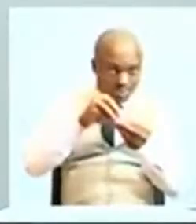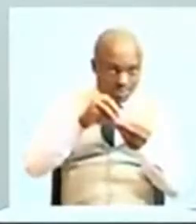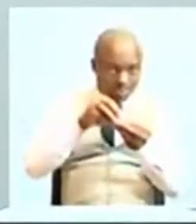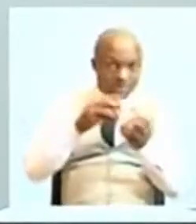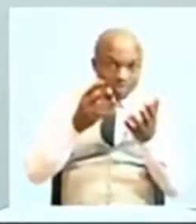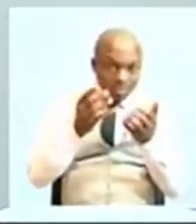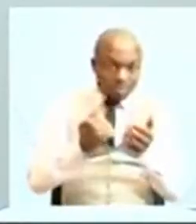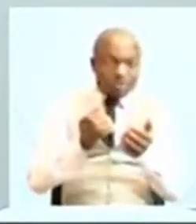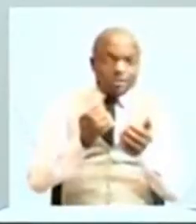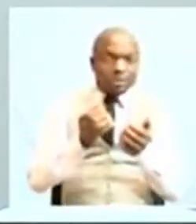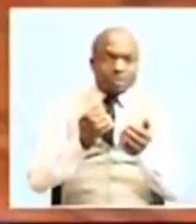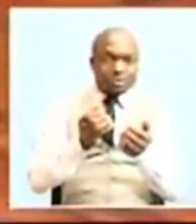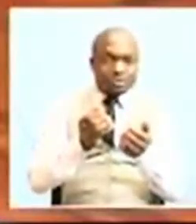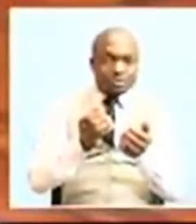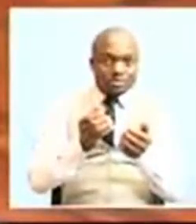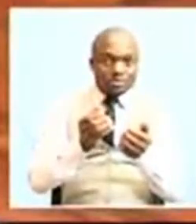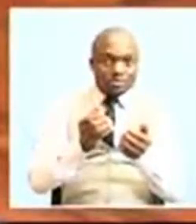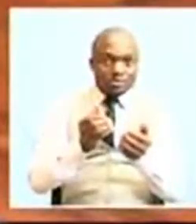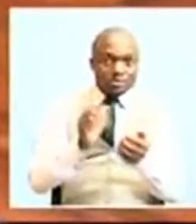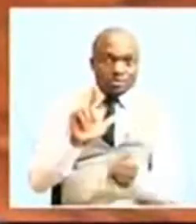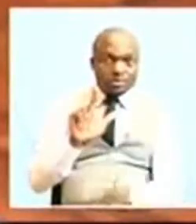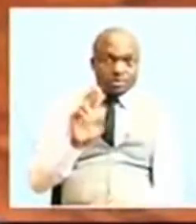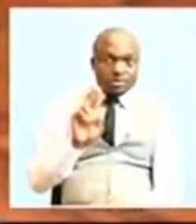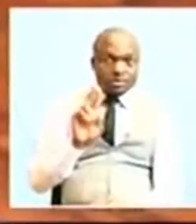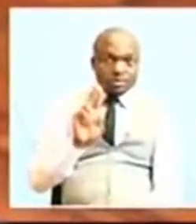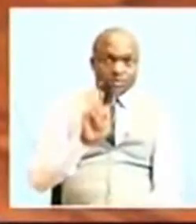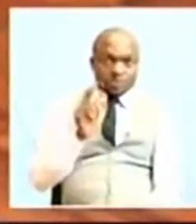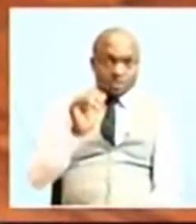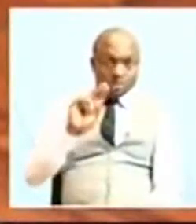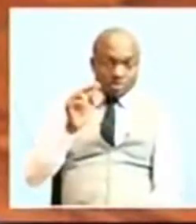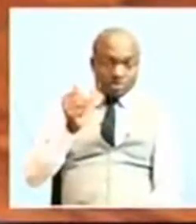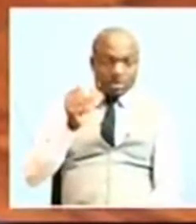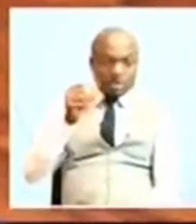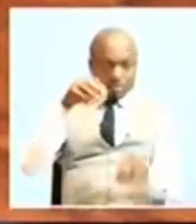Yes, Chair. I've just provided it to you. Lusinga is in Nangombe.